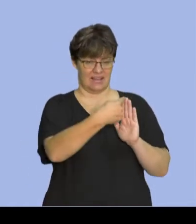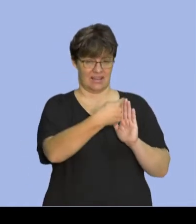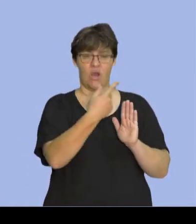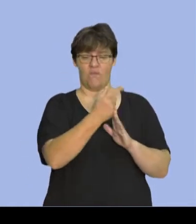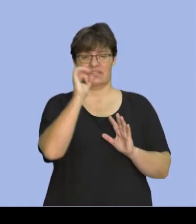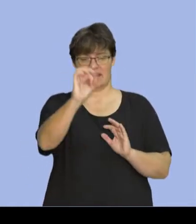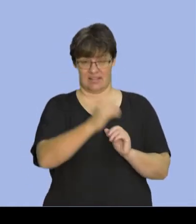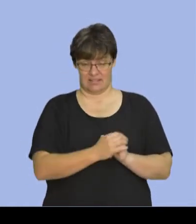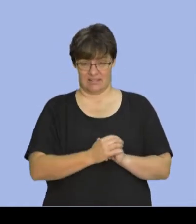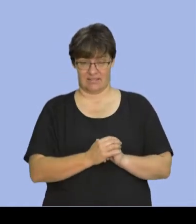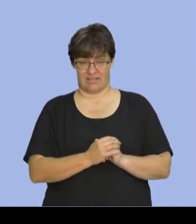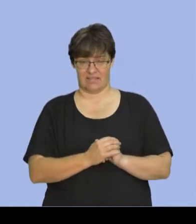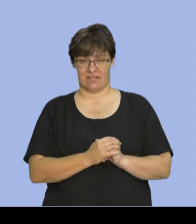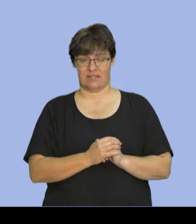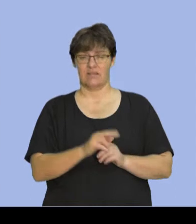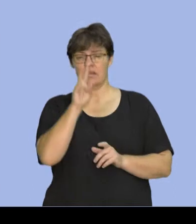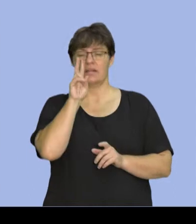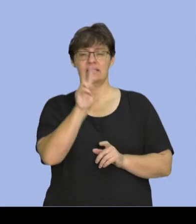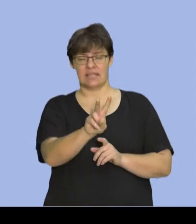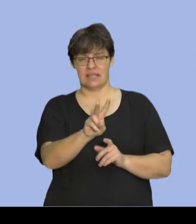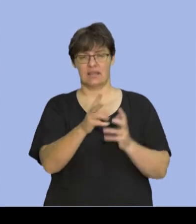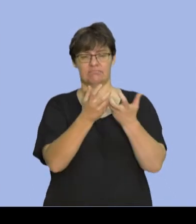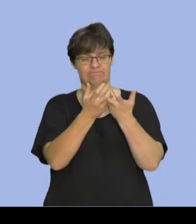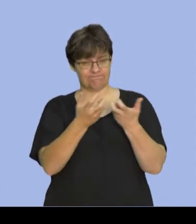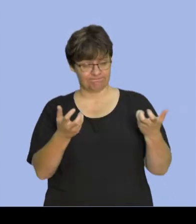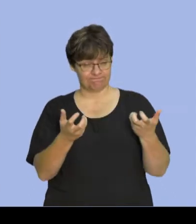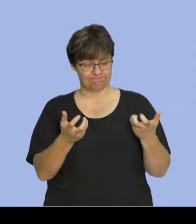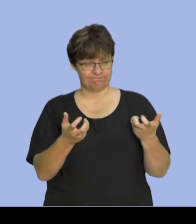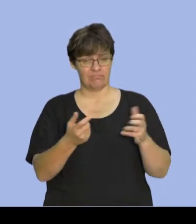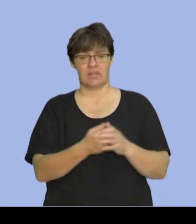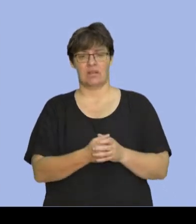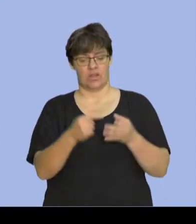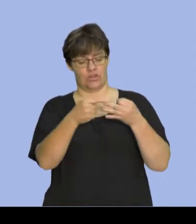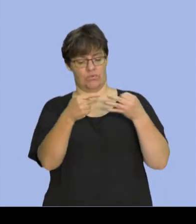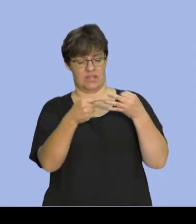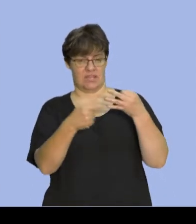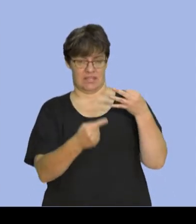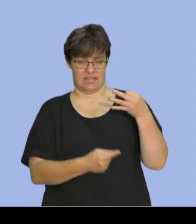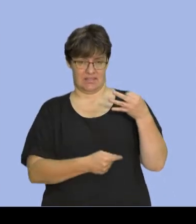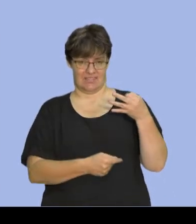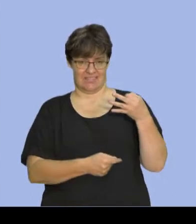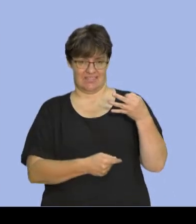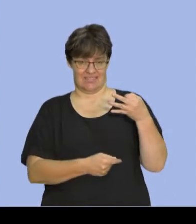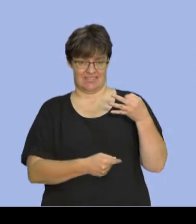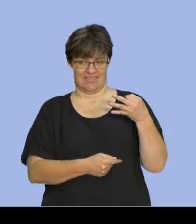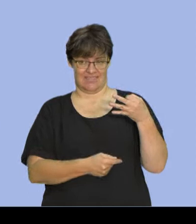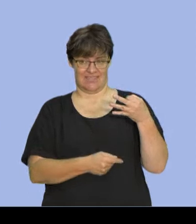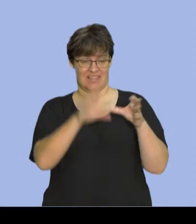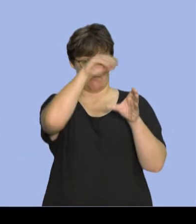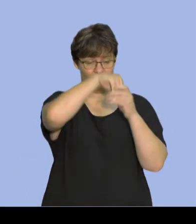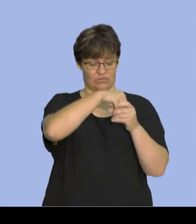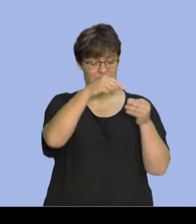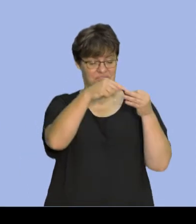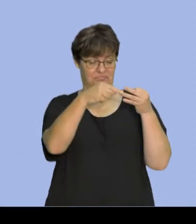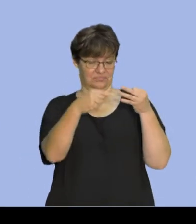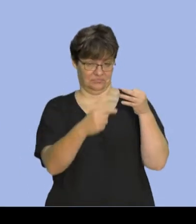cell, and we see that it's divided broadly into three different components.